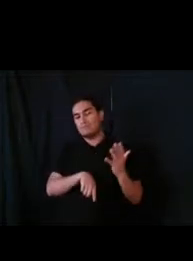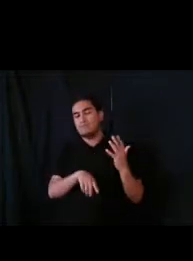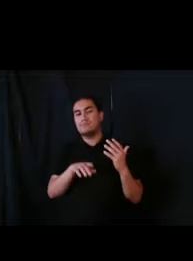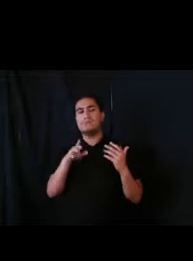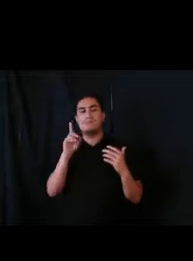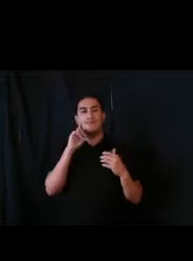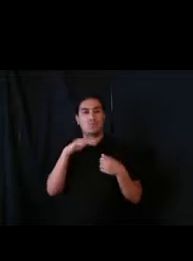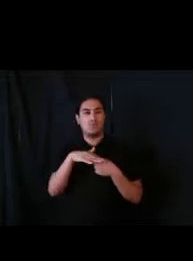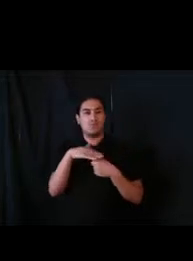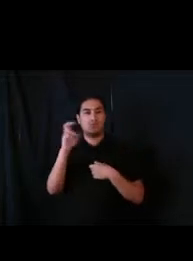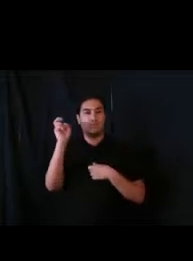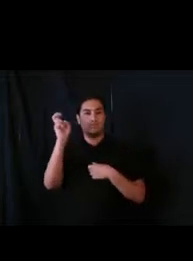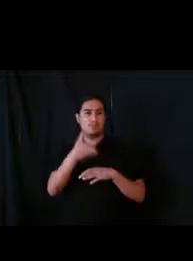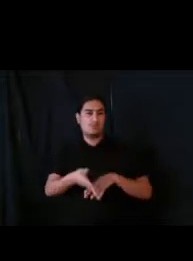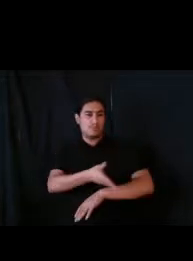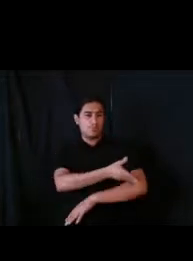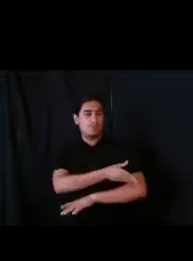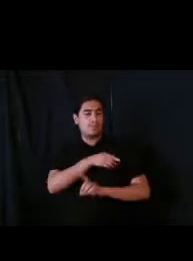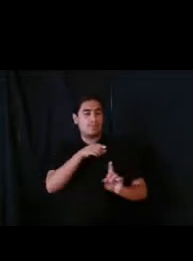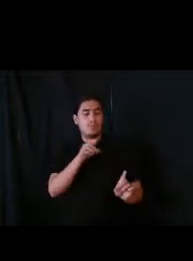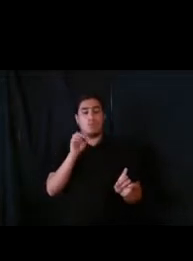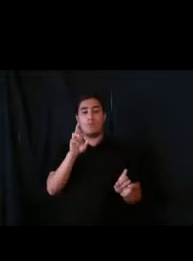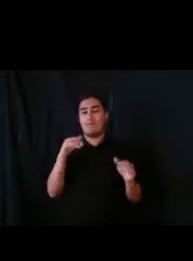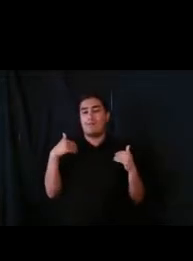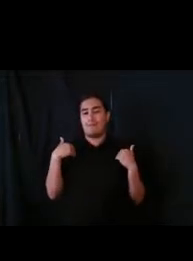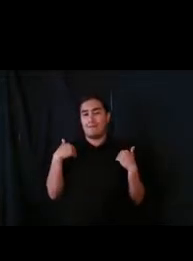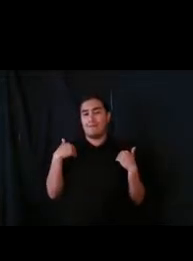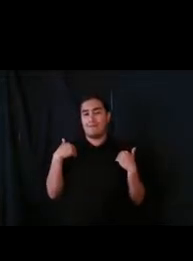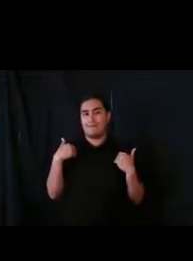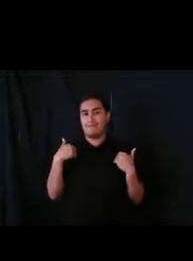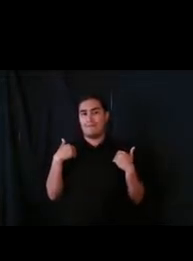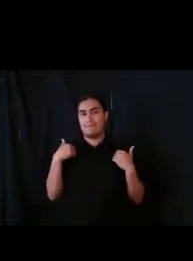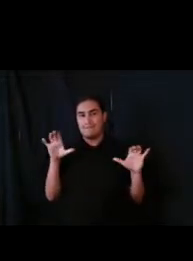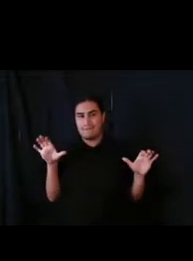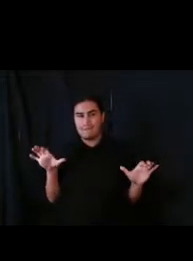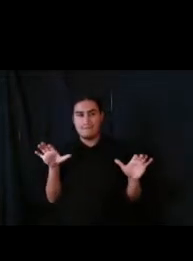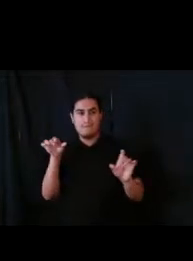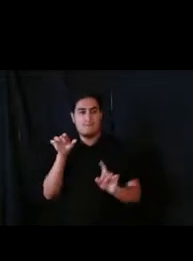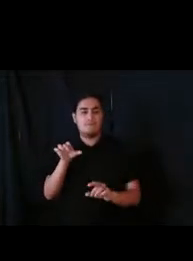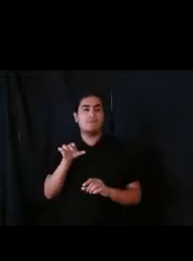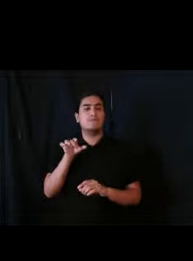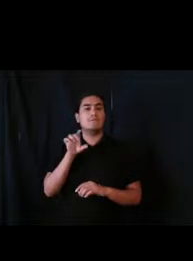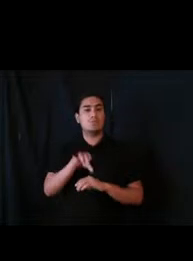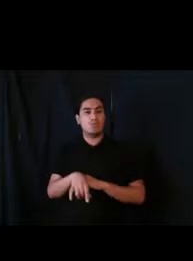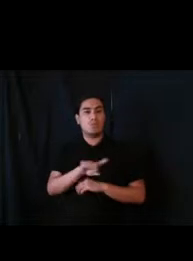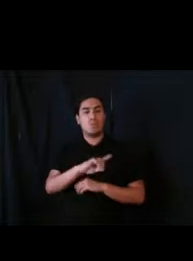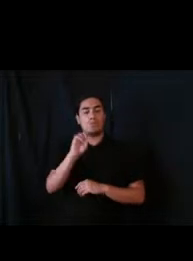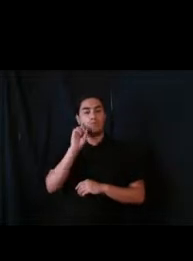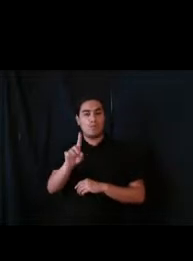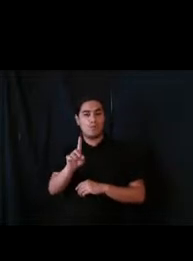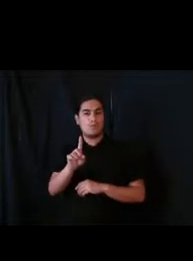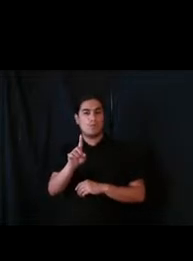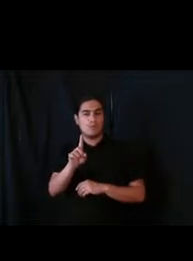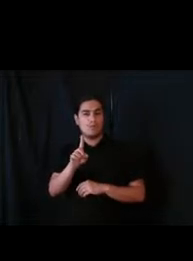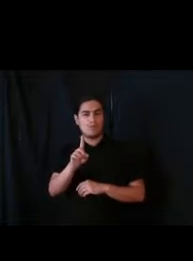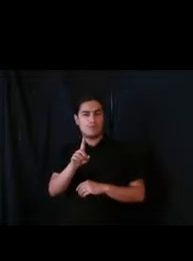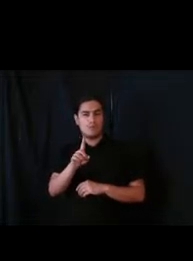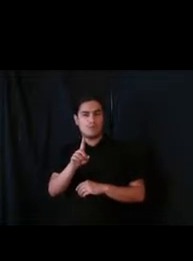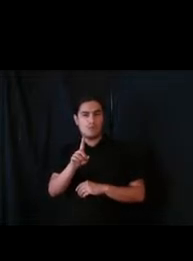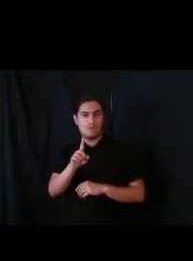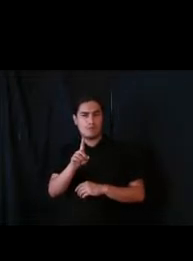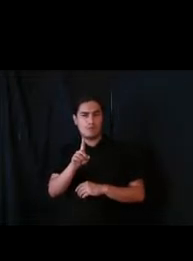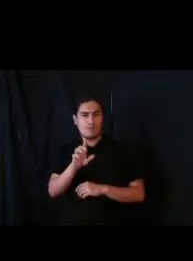transportation improvements or that have imposed fees dedicated solely to transportation improvements funding for the local